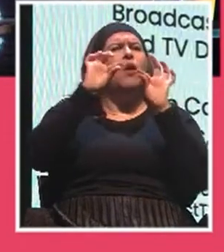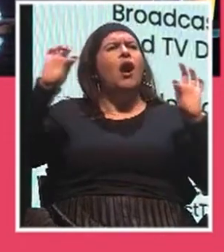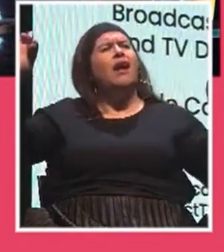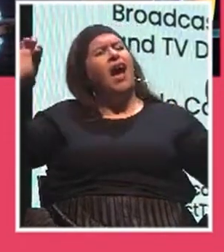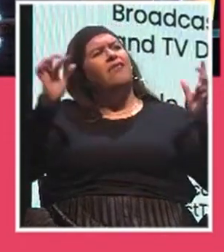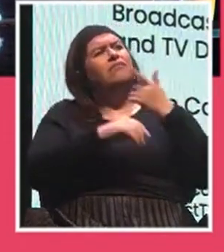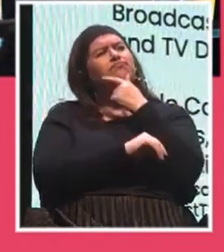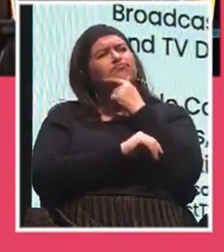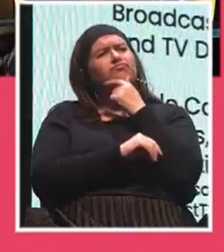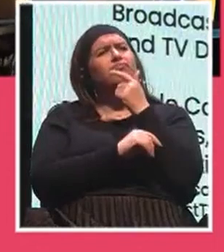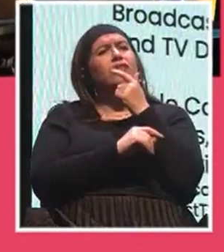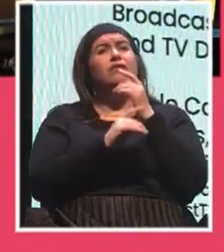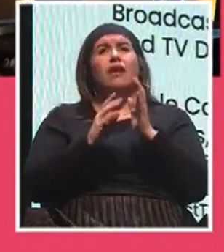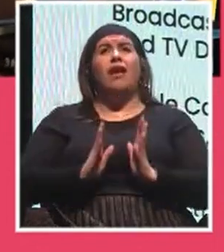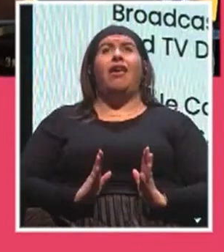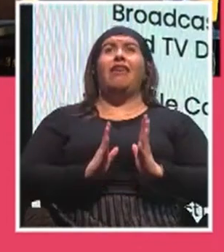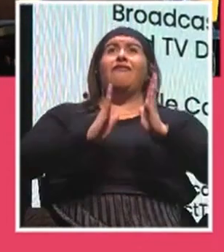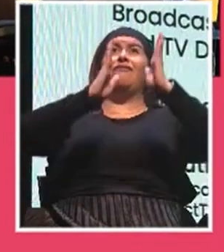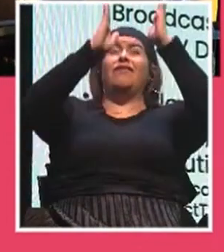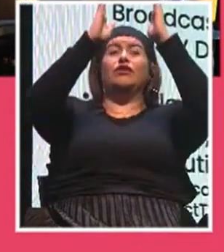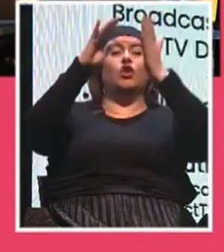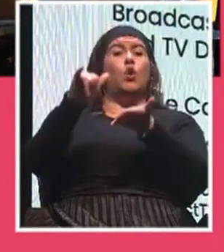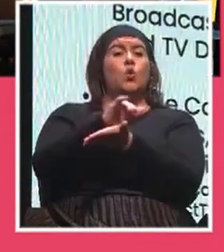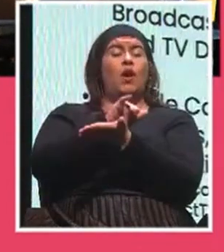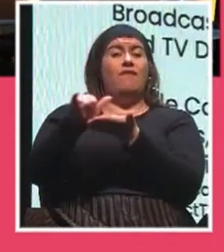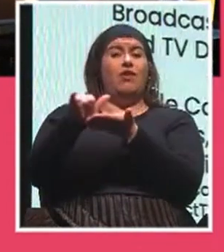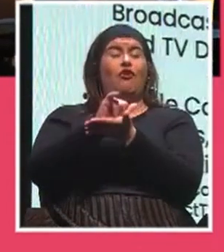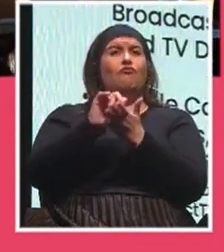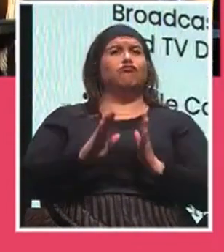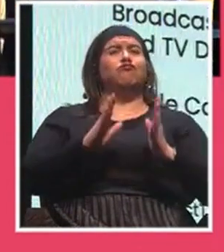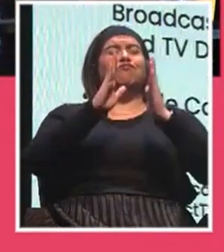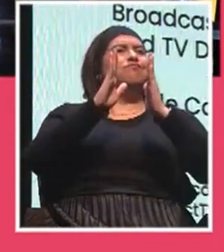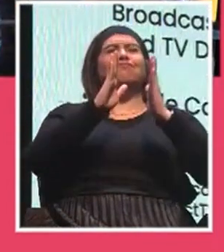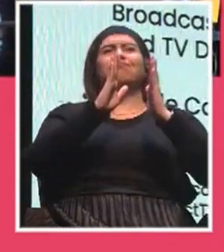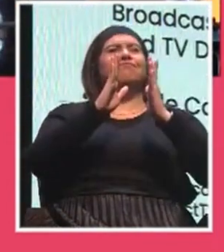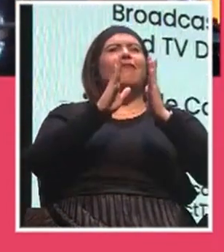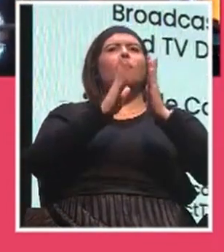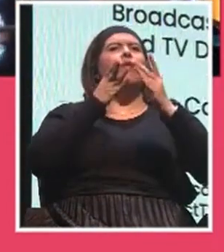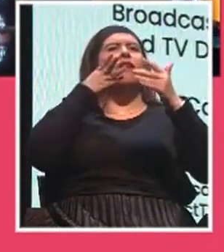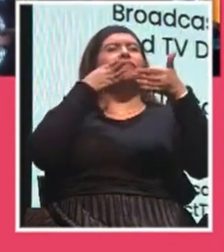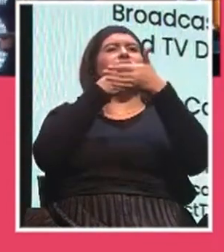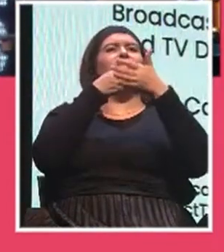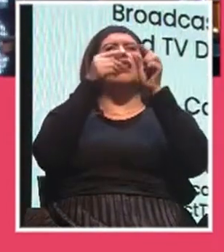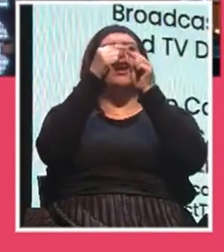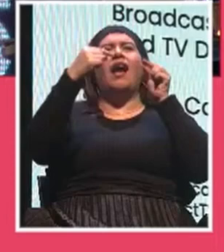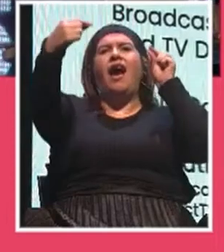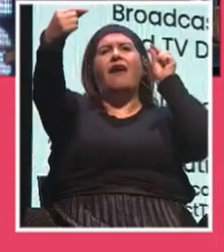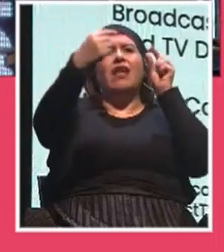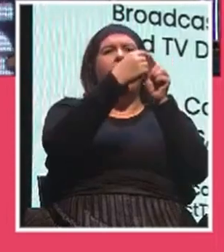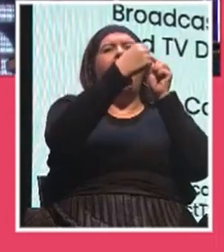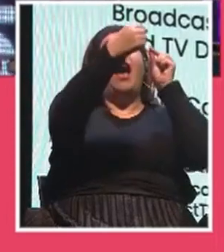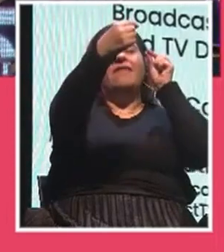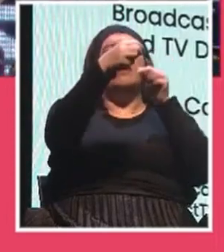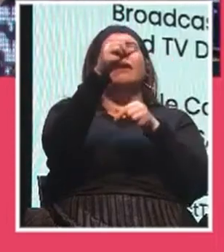disrupted the broadcast signals. And so they basically wired up Lower Manhattan, and they continued on with that. And they